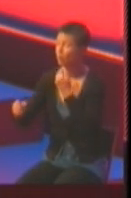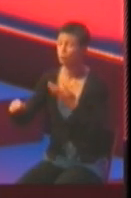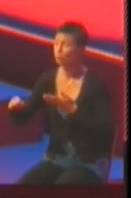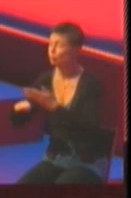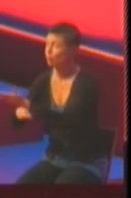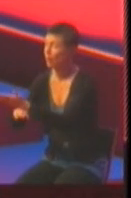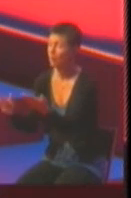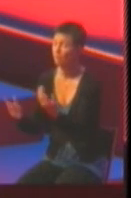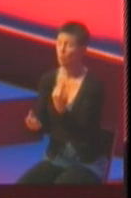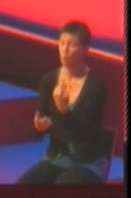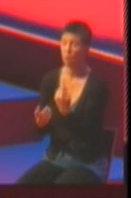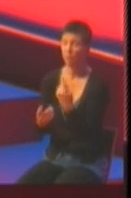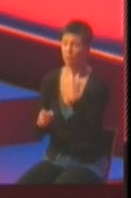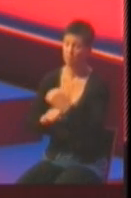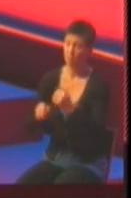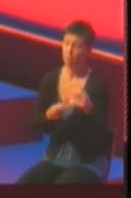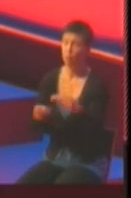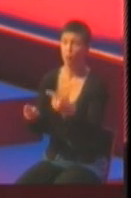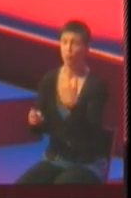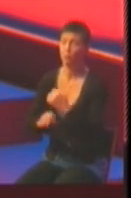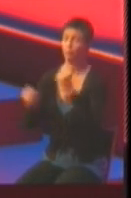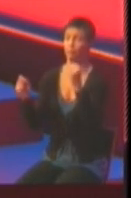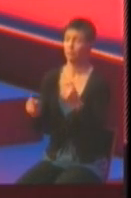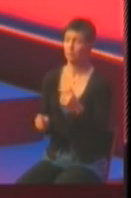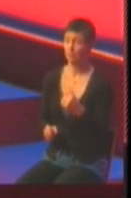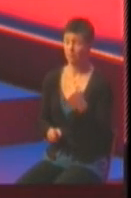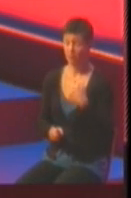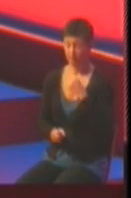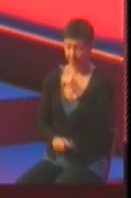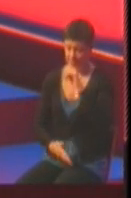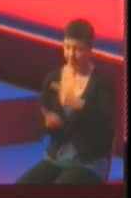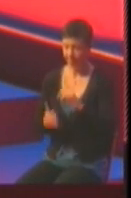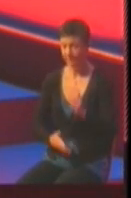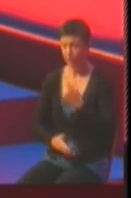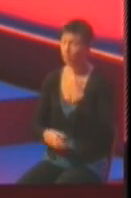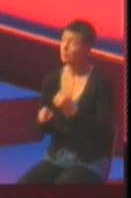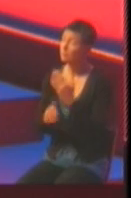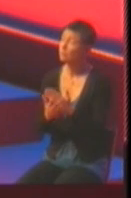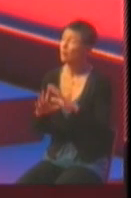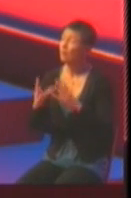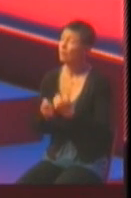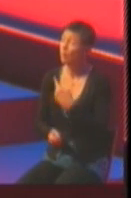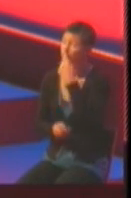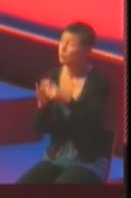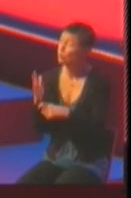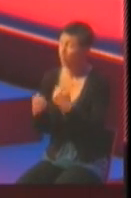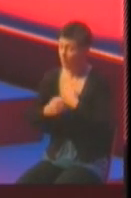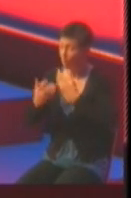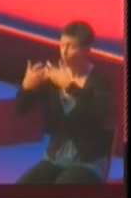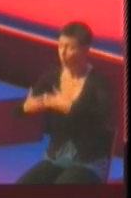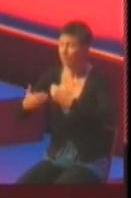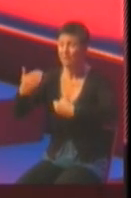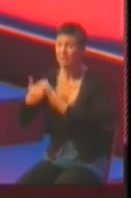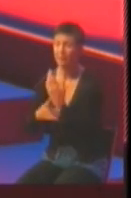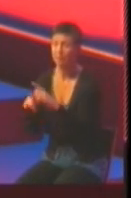foot patrol to detonate. Now, I'm determined to do everything that we can to ensure that our equipment evolves